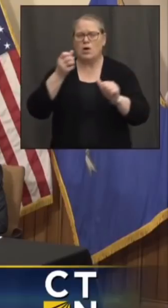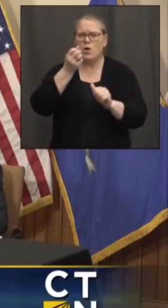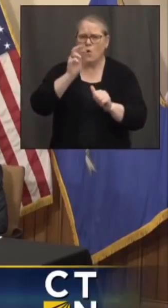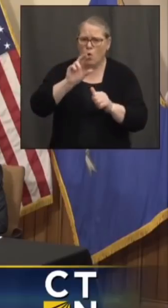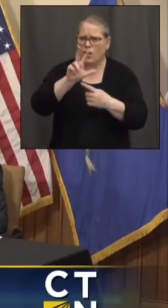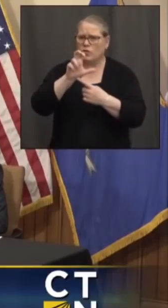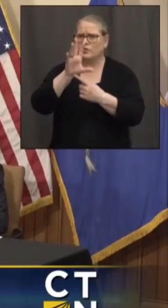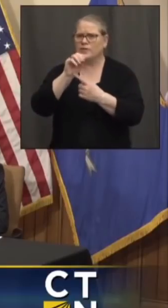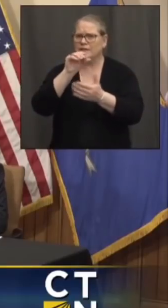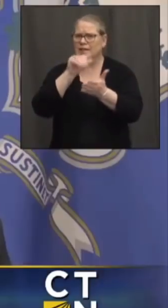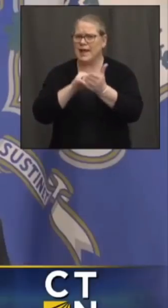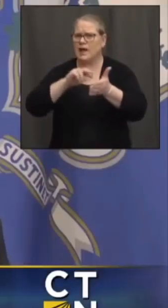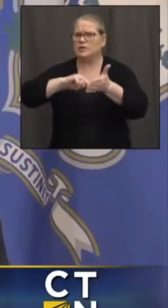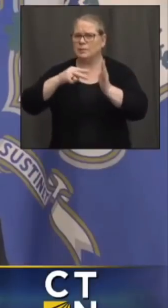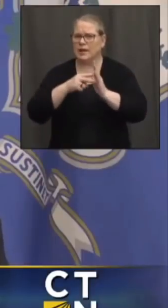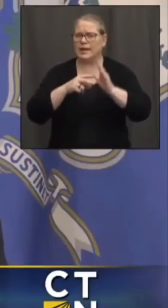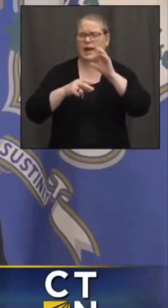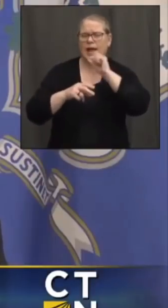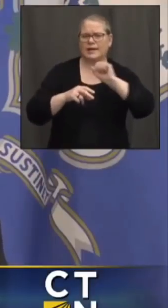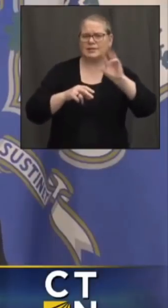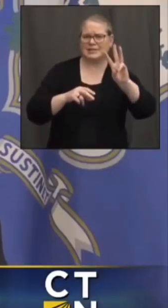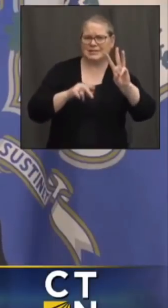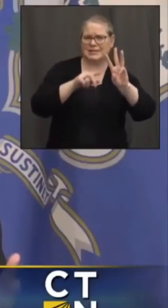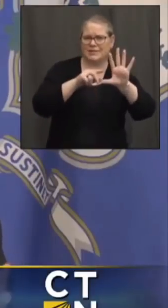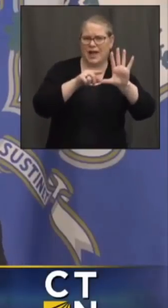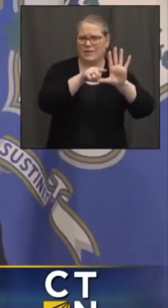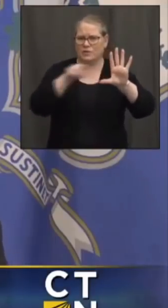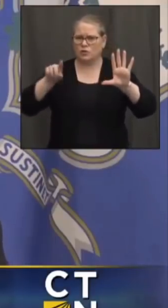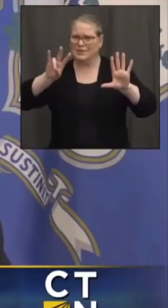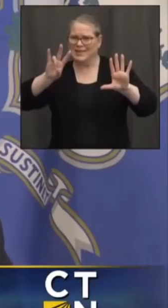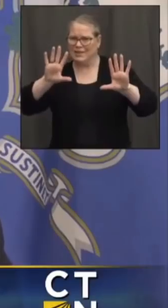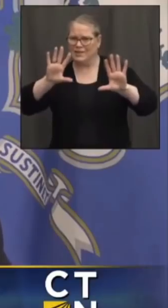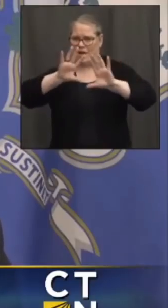correct? I think 65 to 75 is the